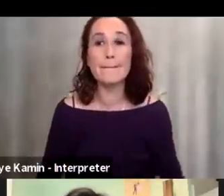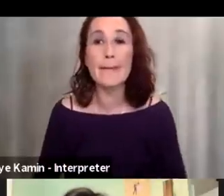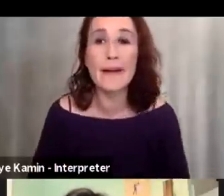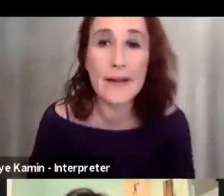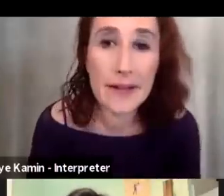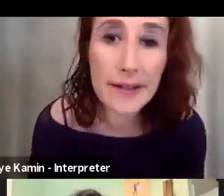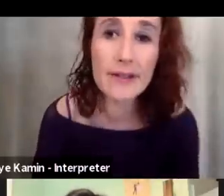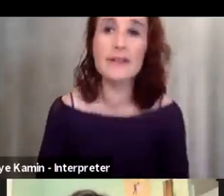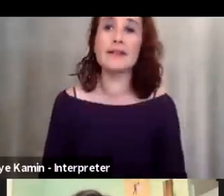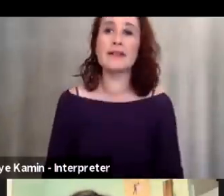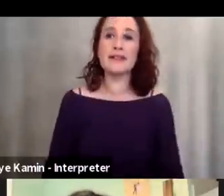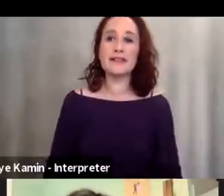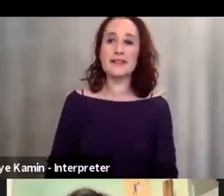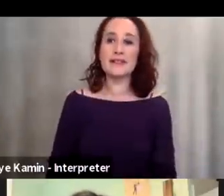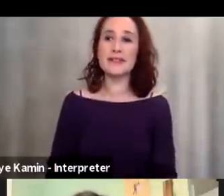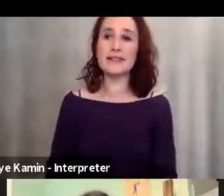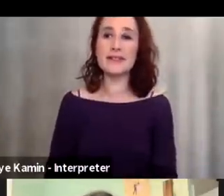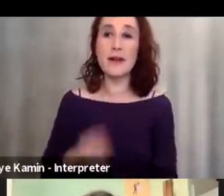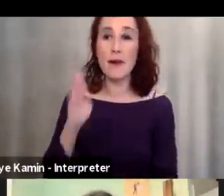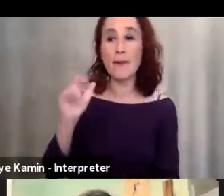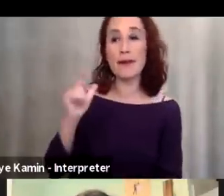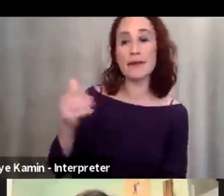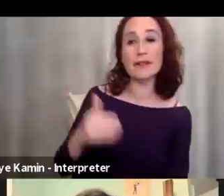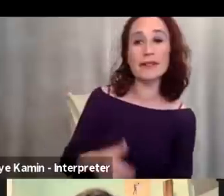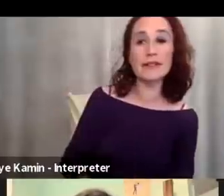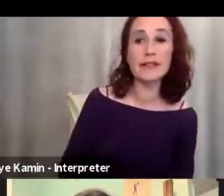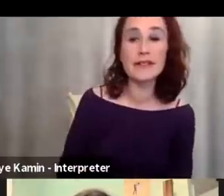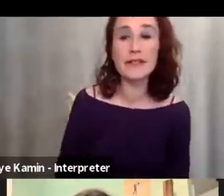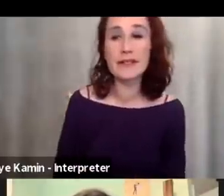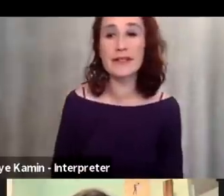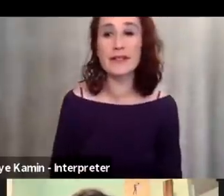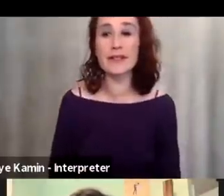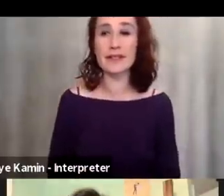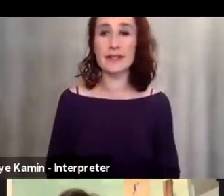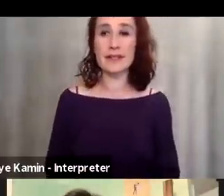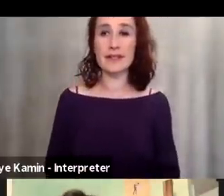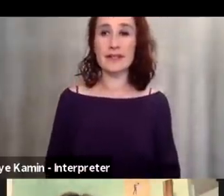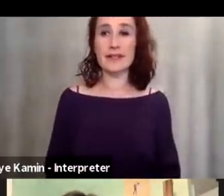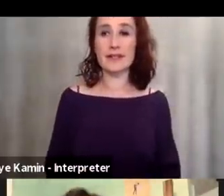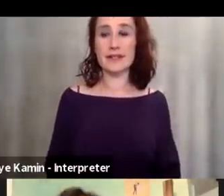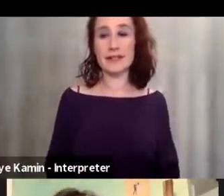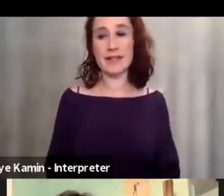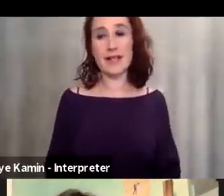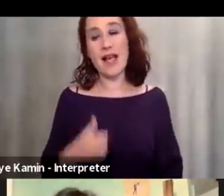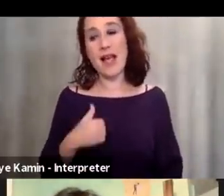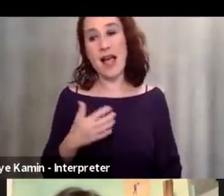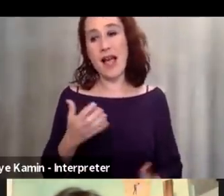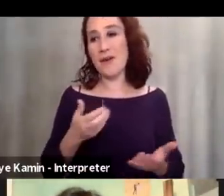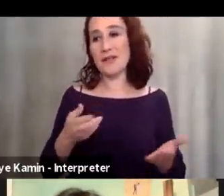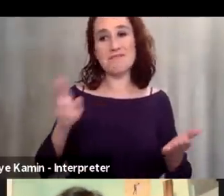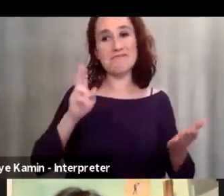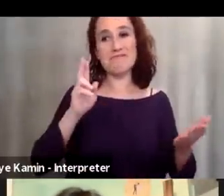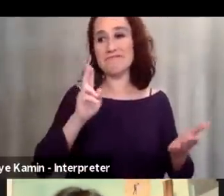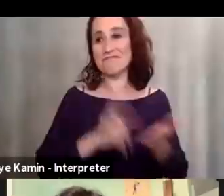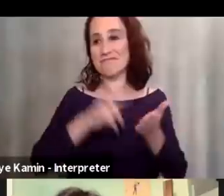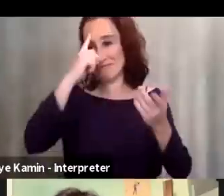Yeah, I think, go ahead, Michael. Oh no, you can go ahead. Yeah. No, I was just gonna co-sign what everybody else said.